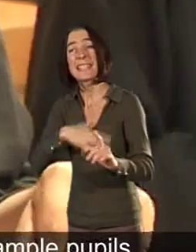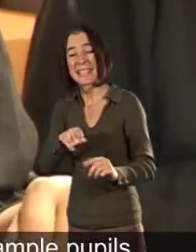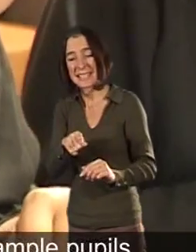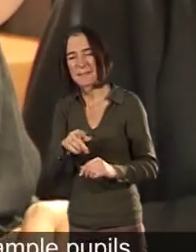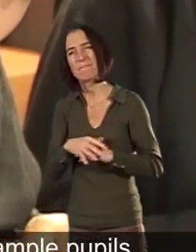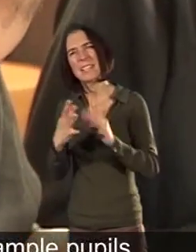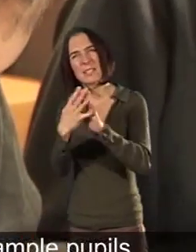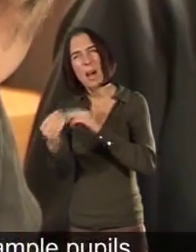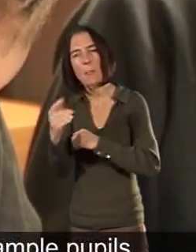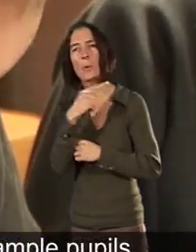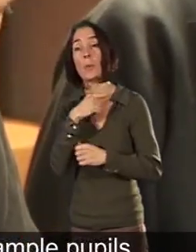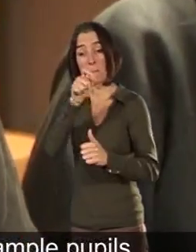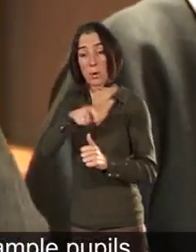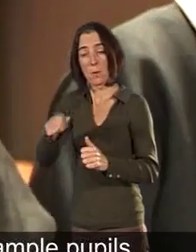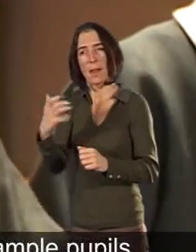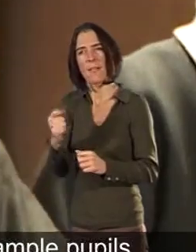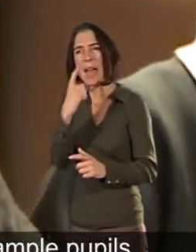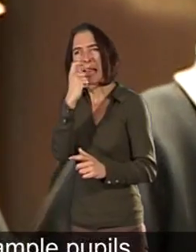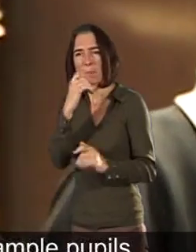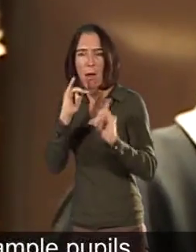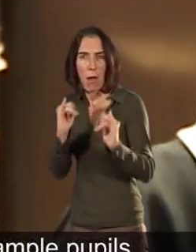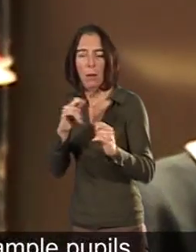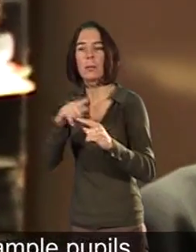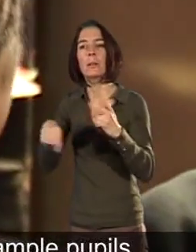example, pupils with chronic asthma or pupils with cancer.